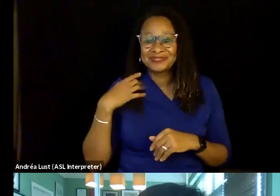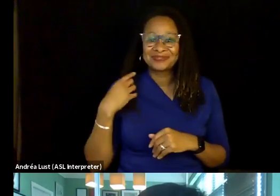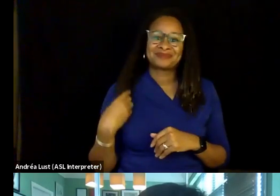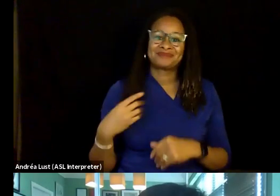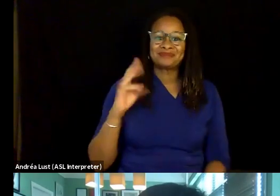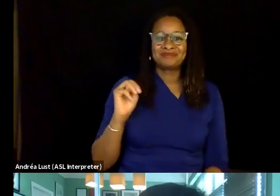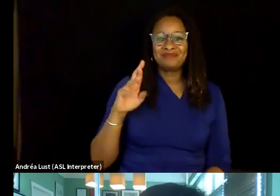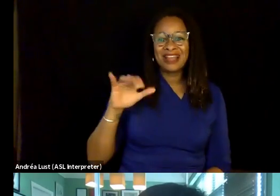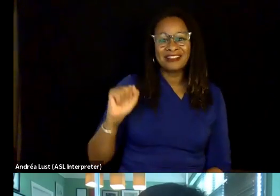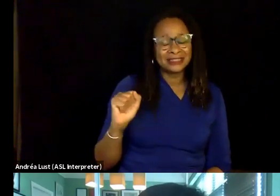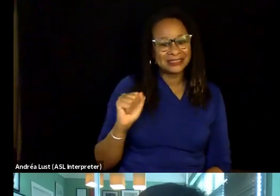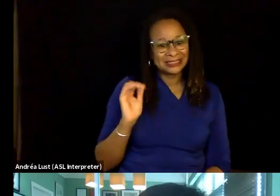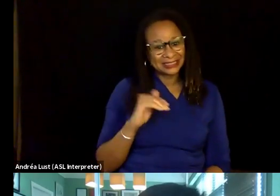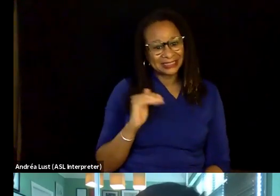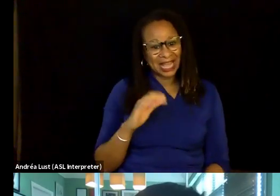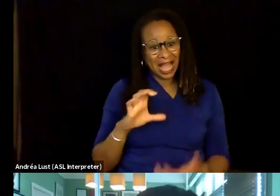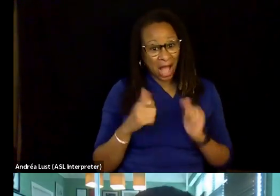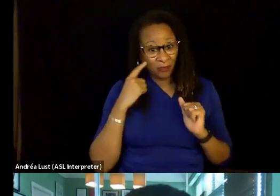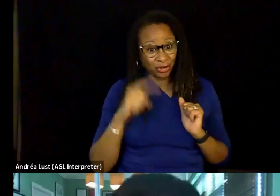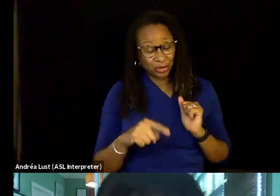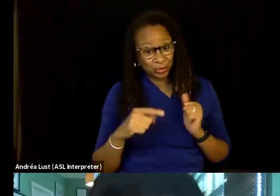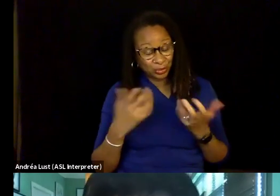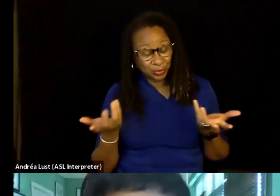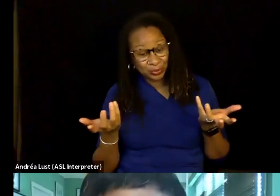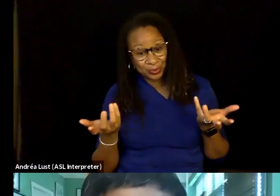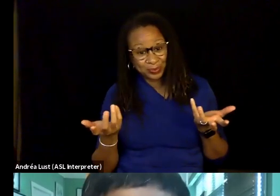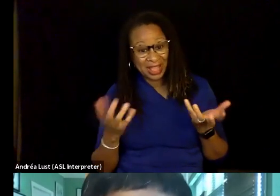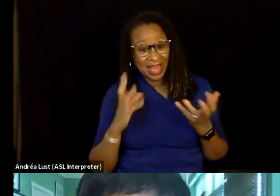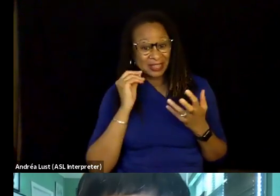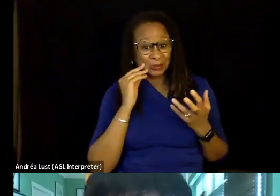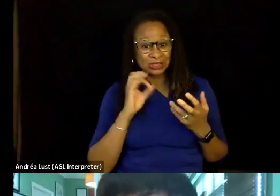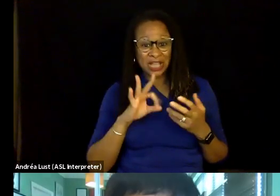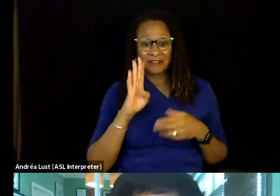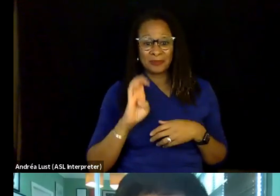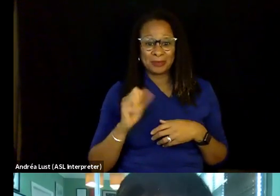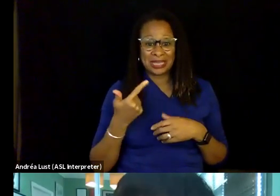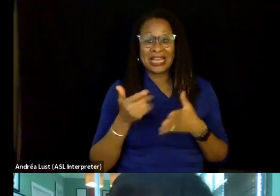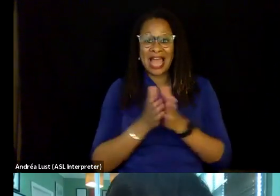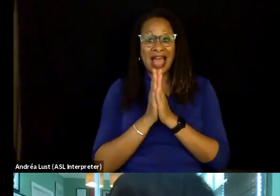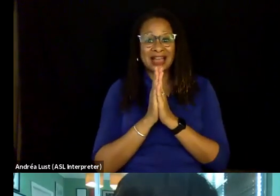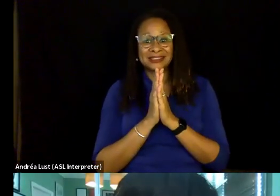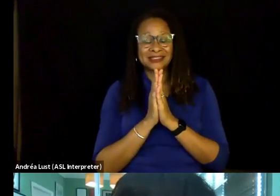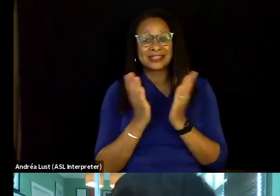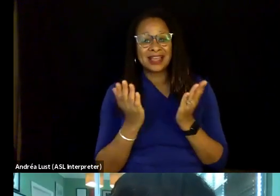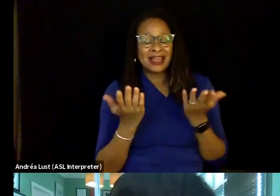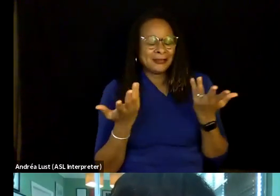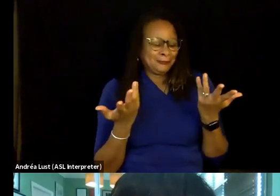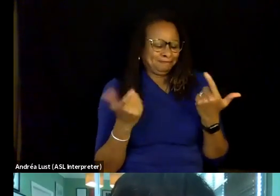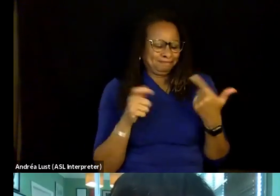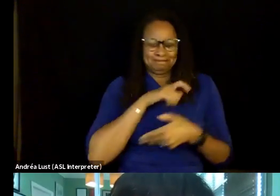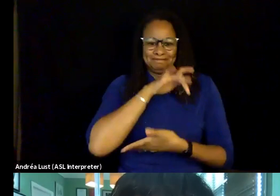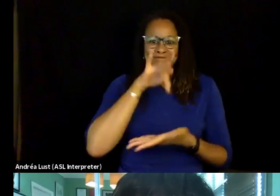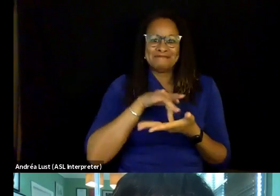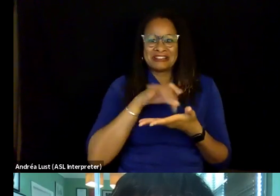Maria, how was it for you? How was the experience of being asked here? You are in the middle of this story that